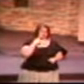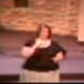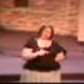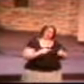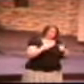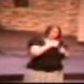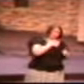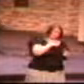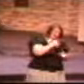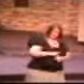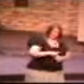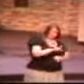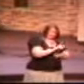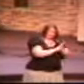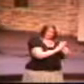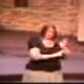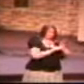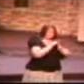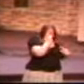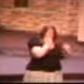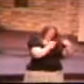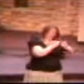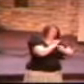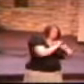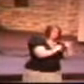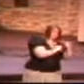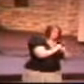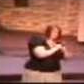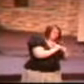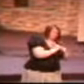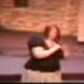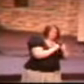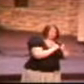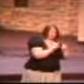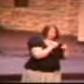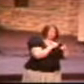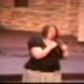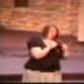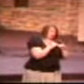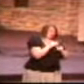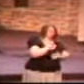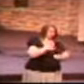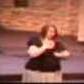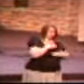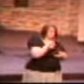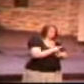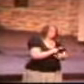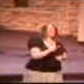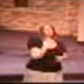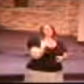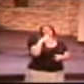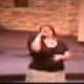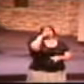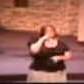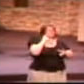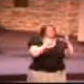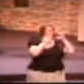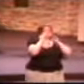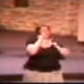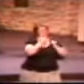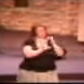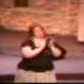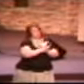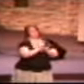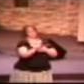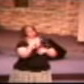it gets to be a lot of fun it gets to be quite interesting my boys experienced this the last two weeks